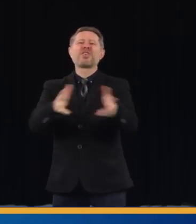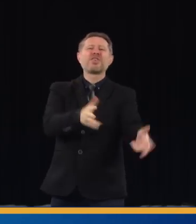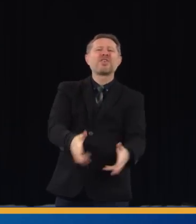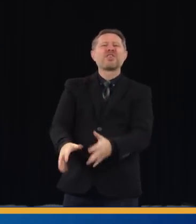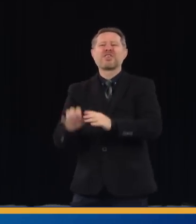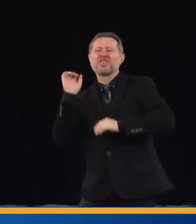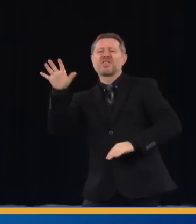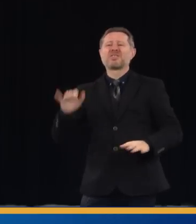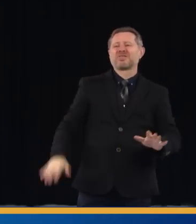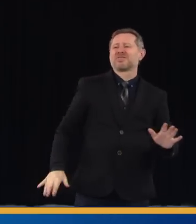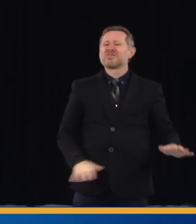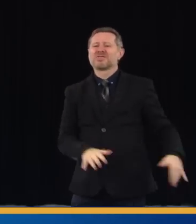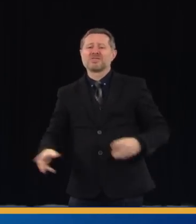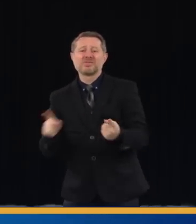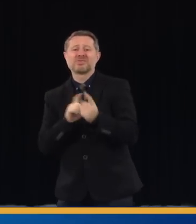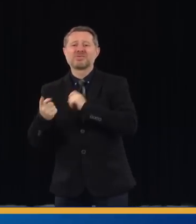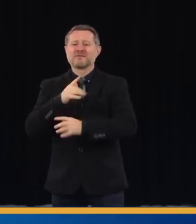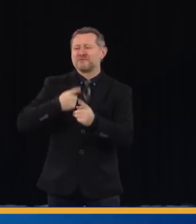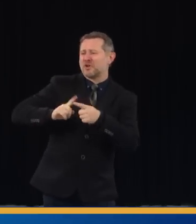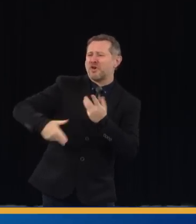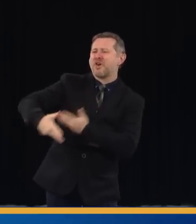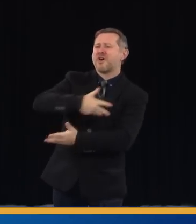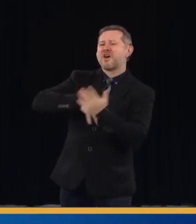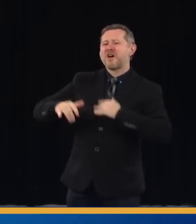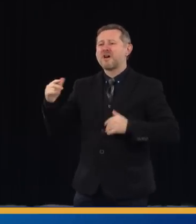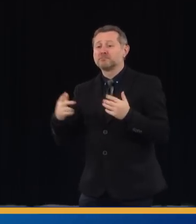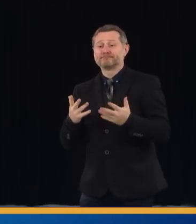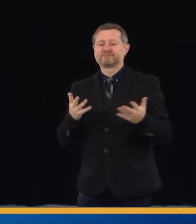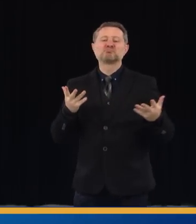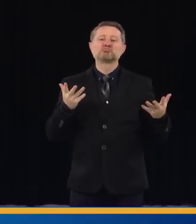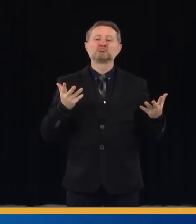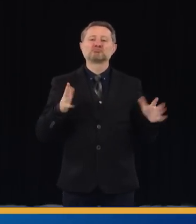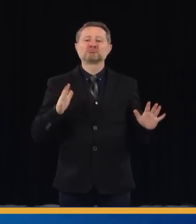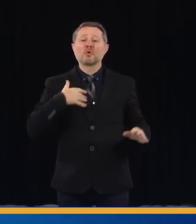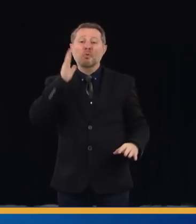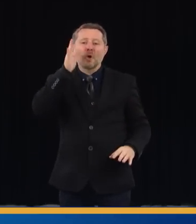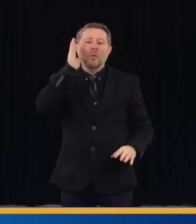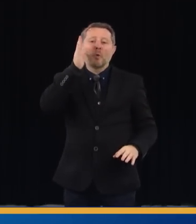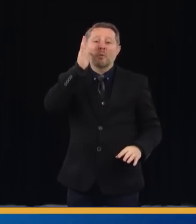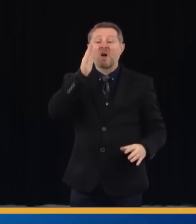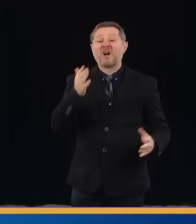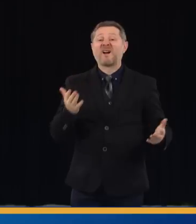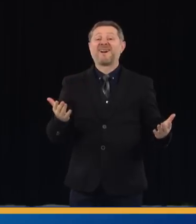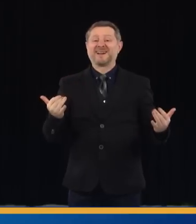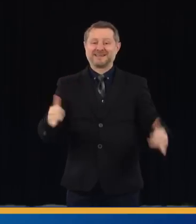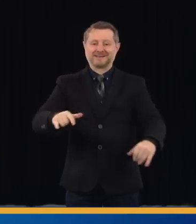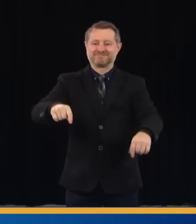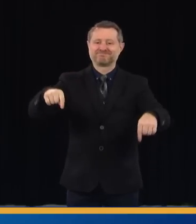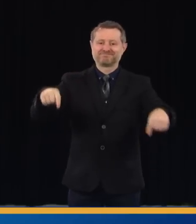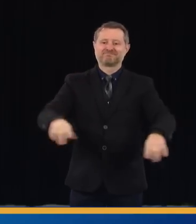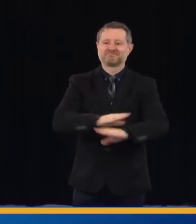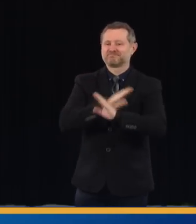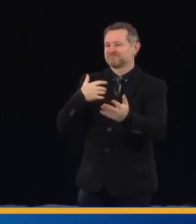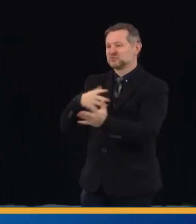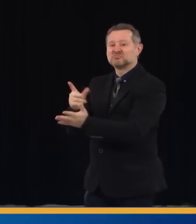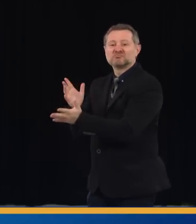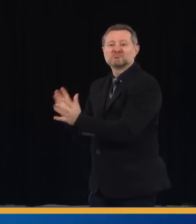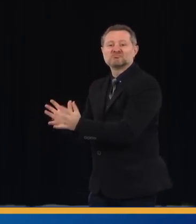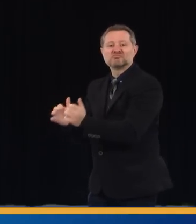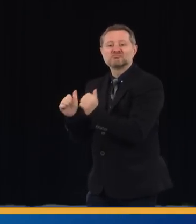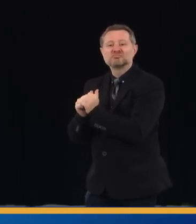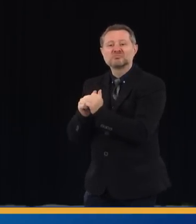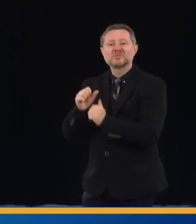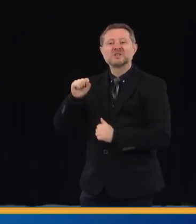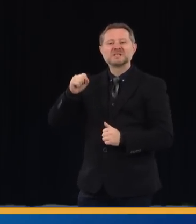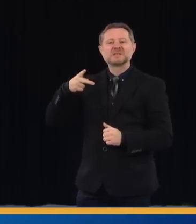can't come in contact with each other. That we would close the playgrounds. I've spoken to Speaker Johnson from New York City, who feels